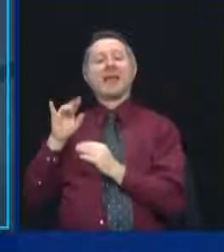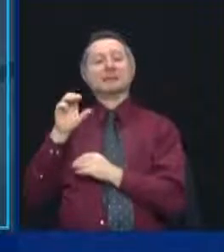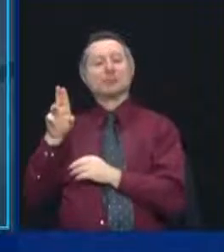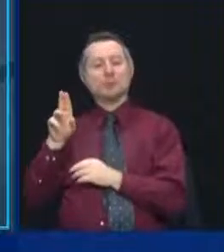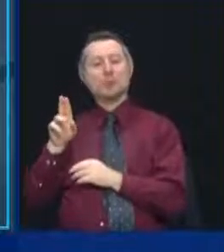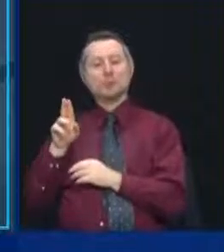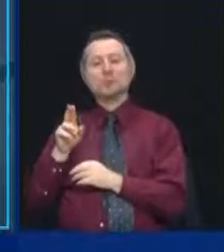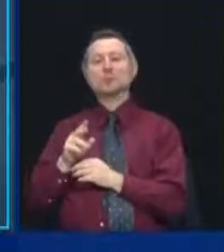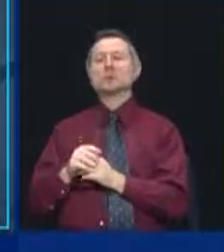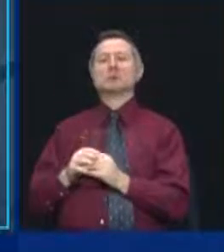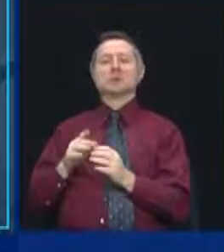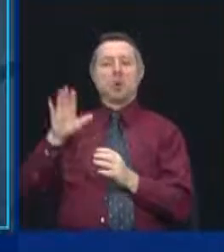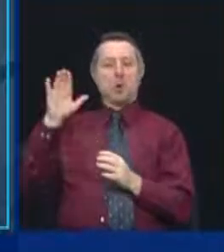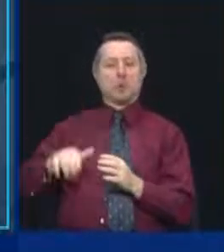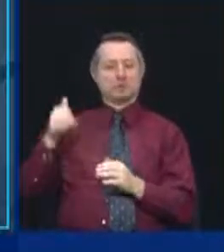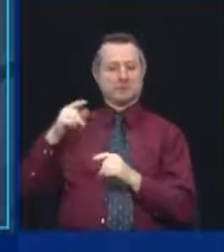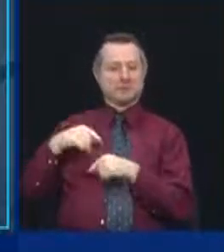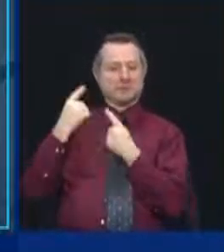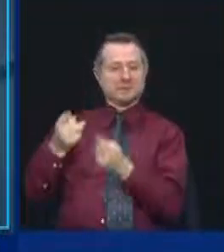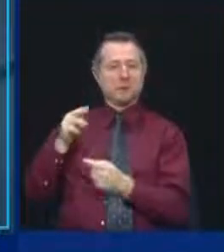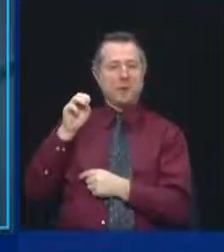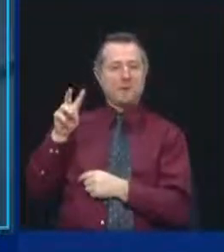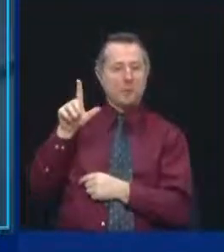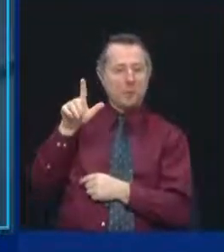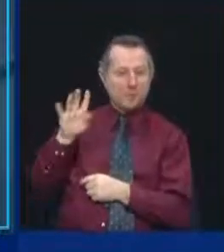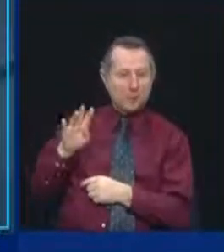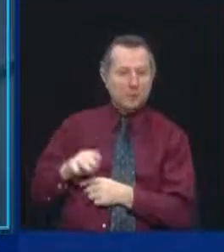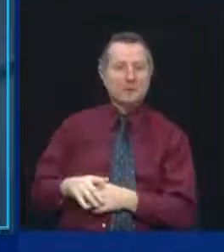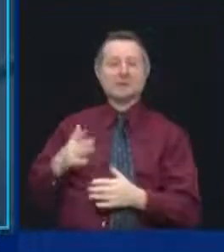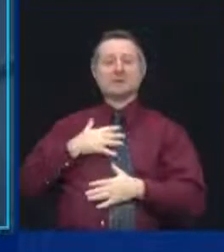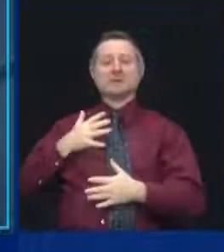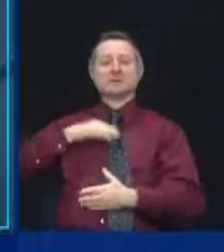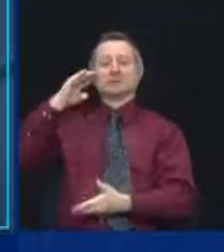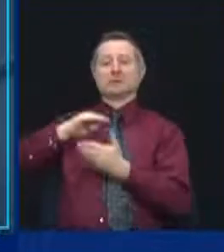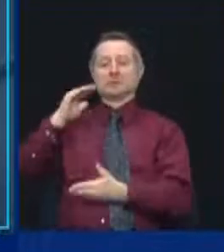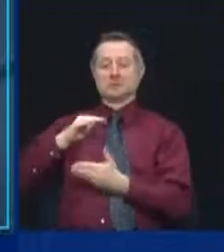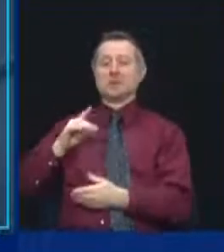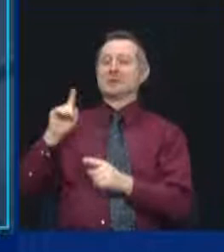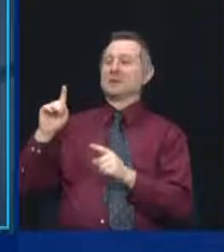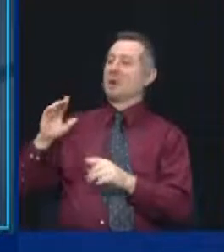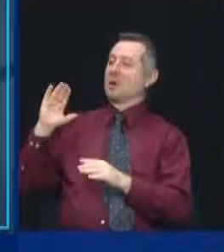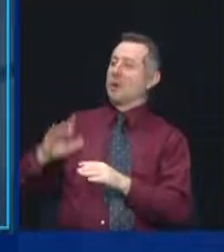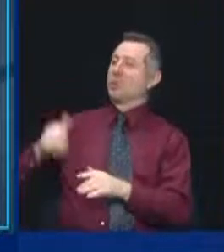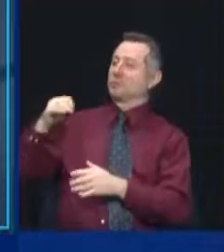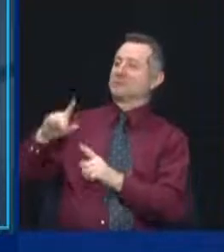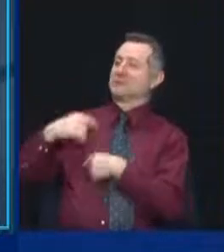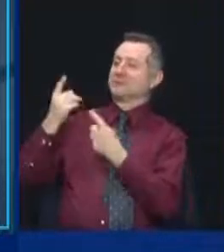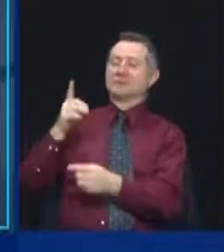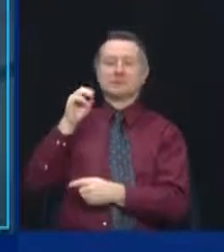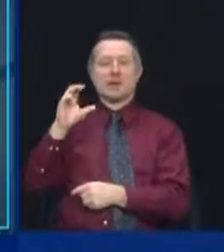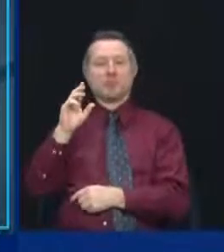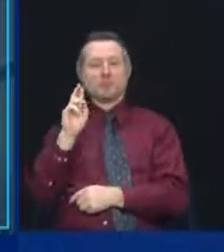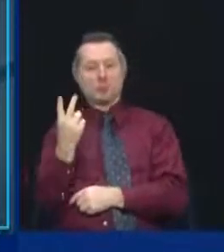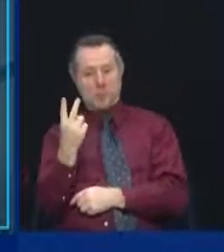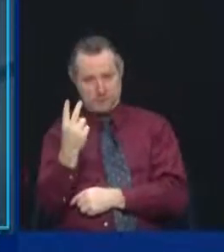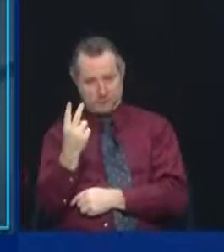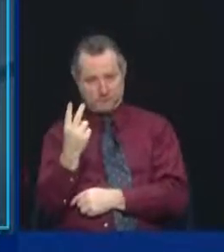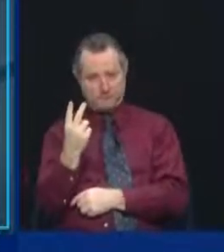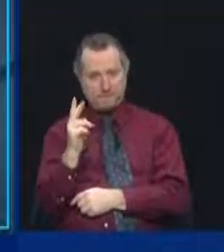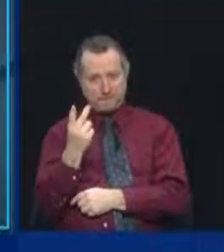November 24th. Intubations, lowest since December 2nd. So really great news all